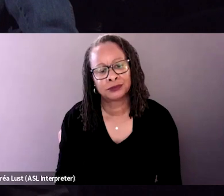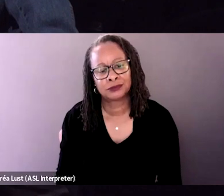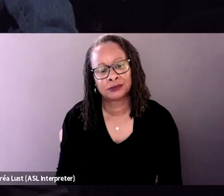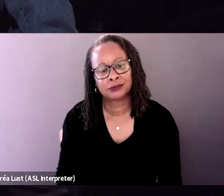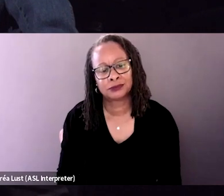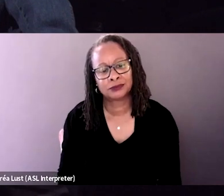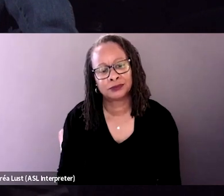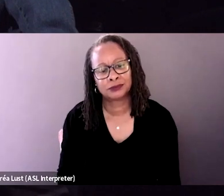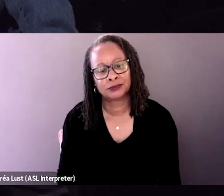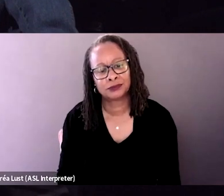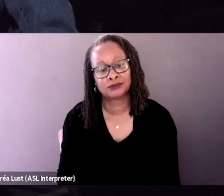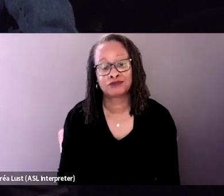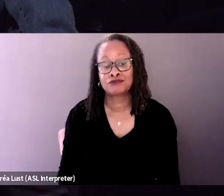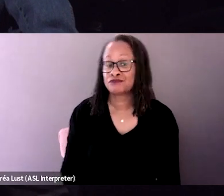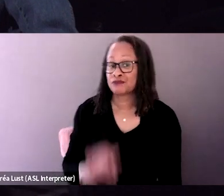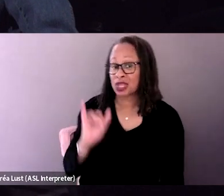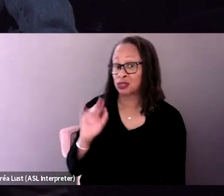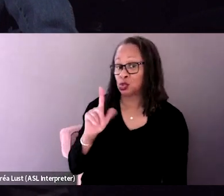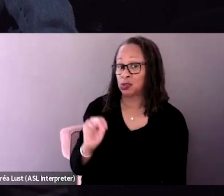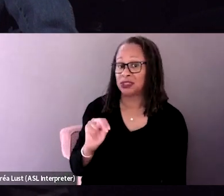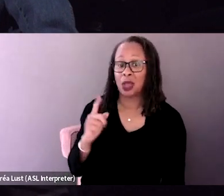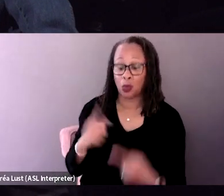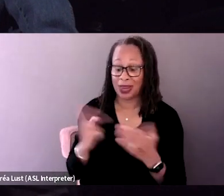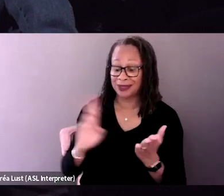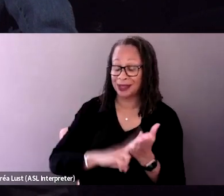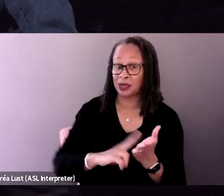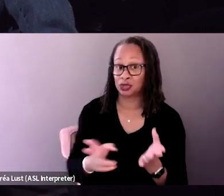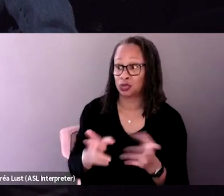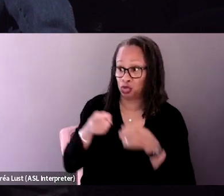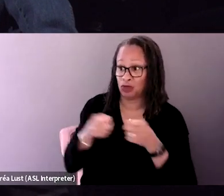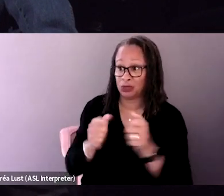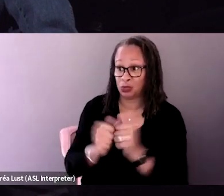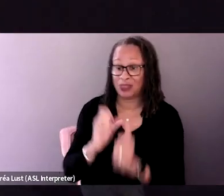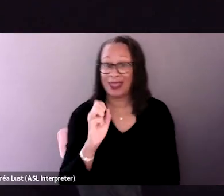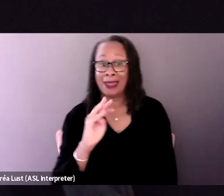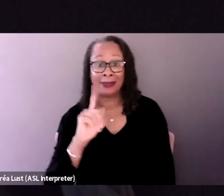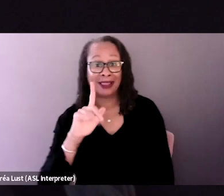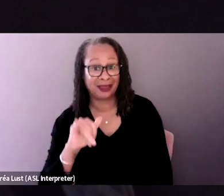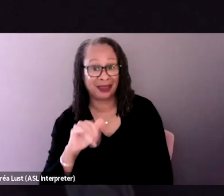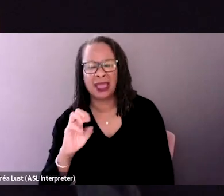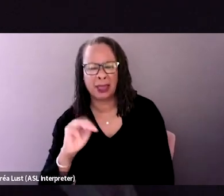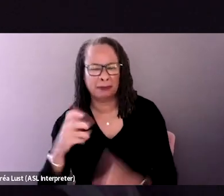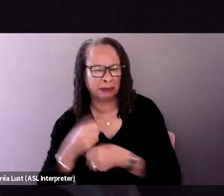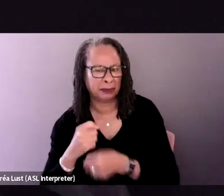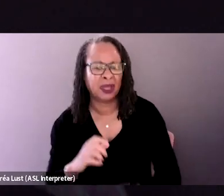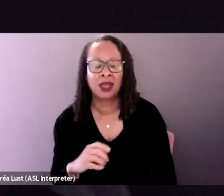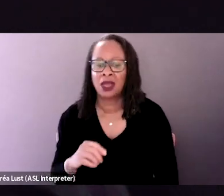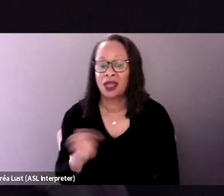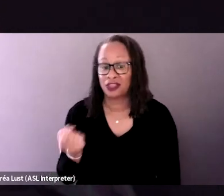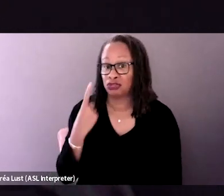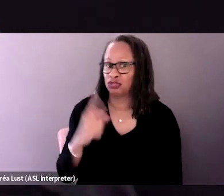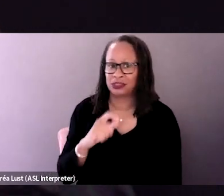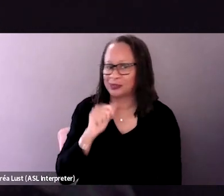So when I signed on to be a director with Em, the understanding was not that I'd be a participant